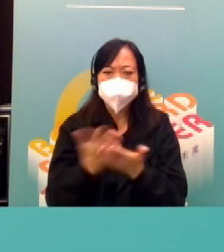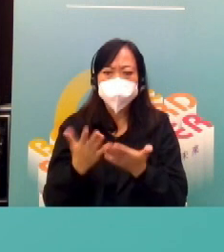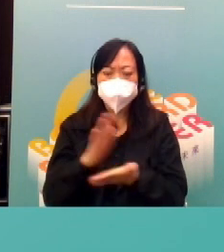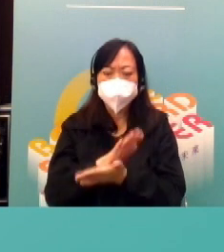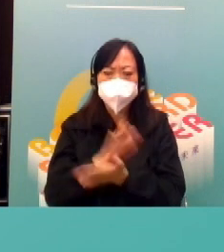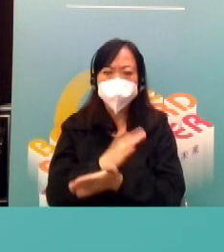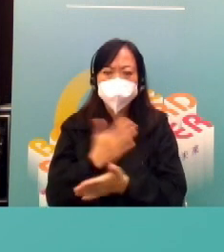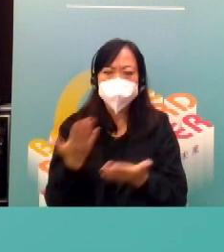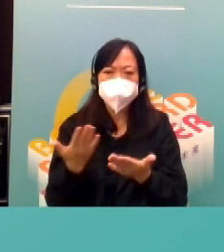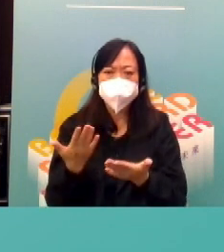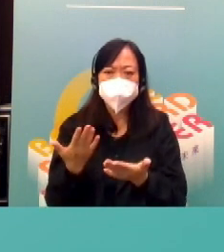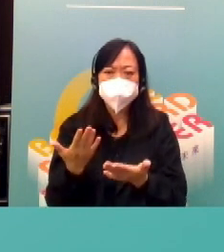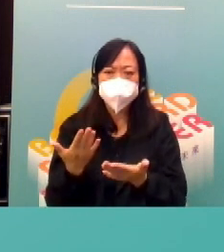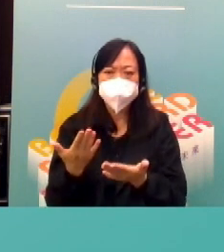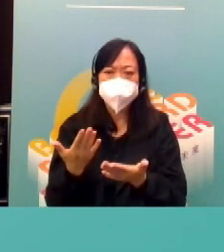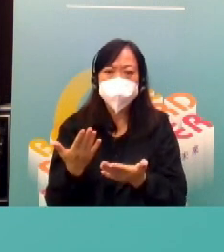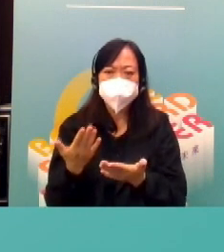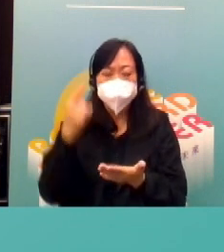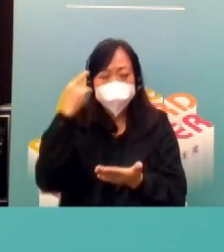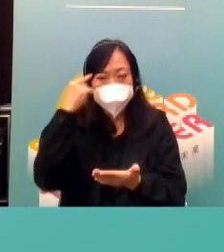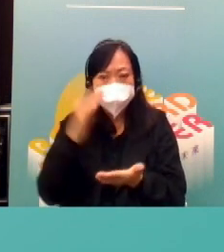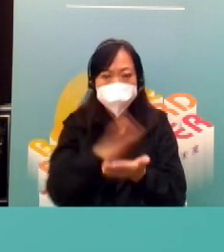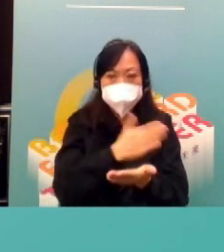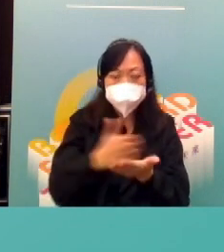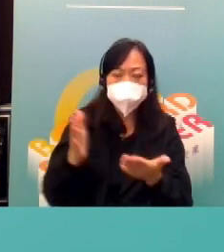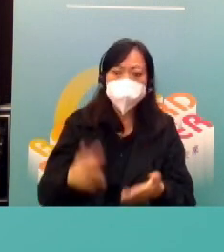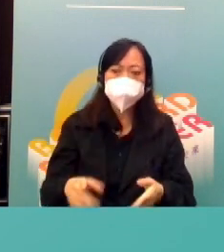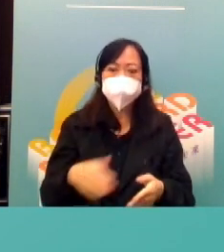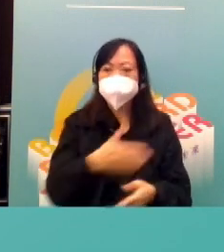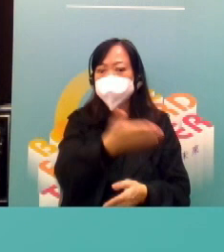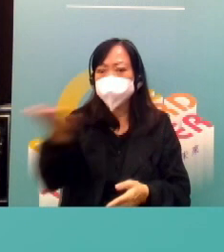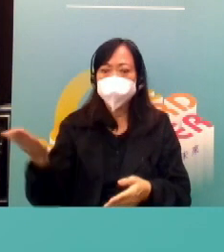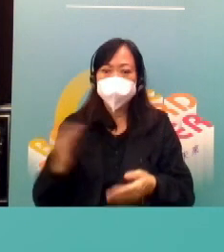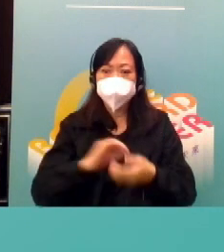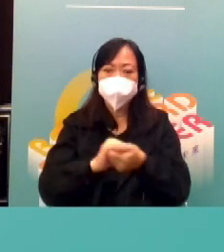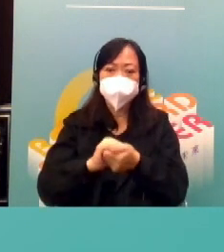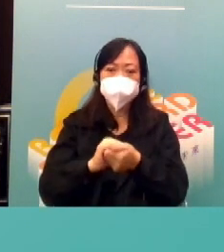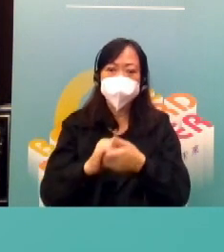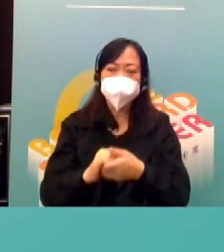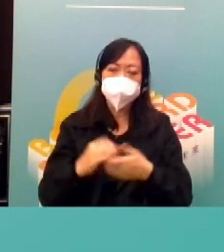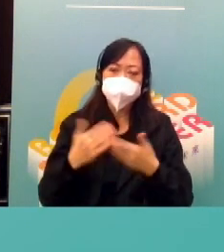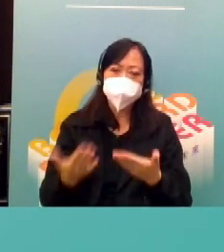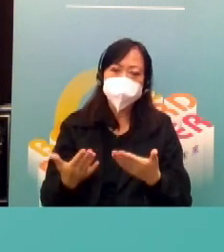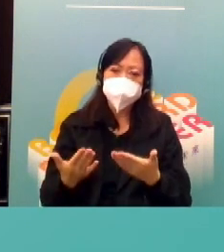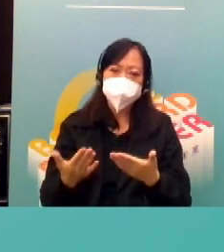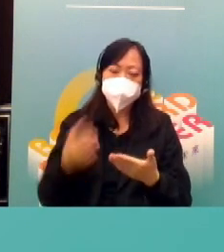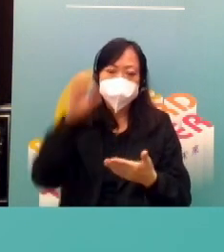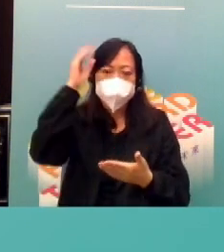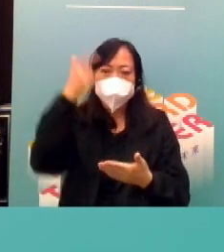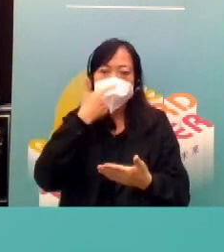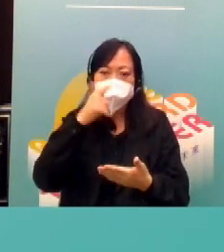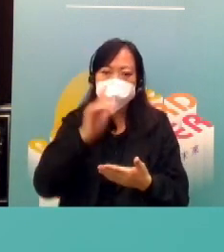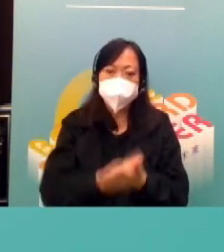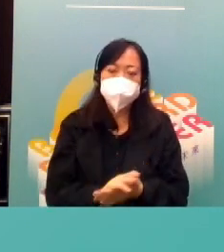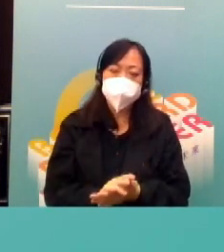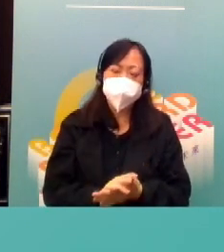effective practices, and lessons learned will be critical to scale up business innovation for inclusive and sustainable development, which is where kind of ESCAP comes in with